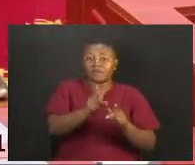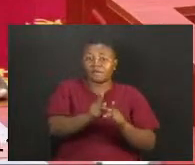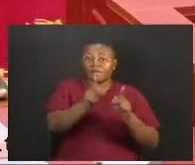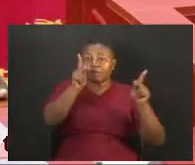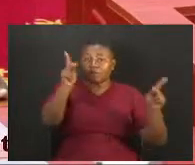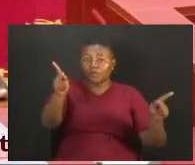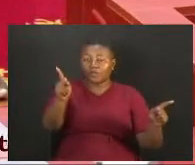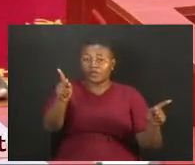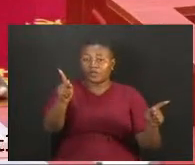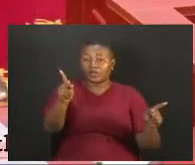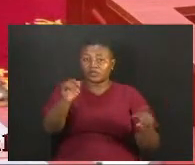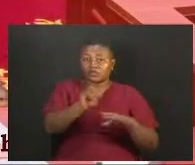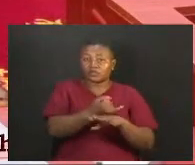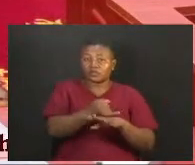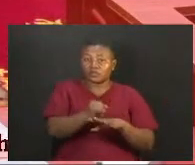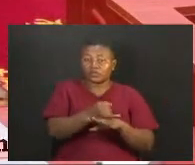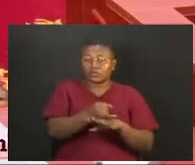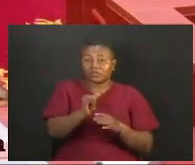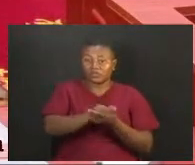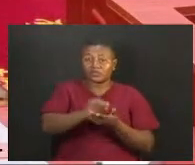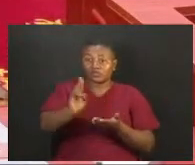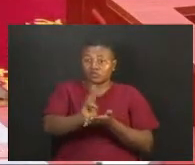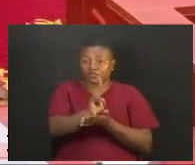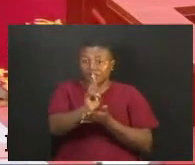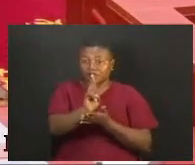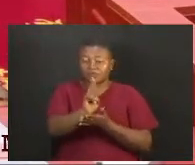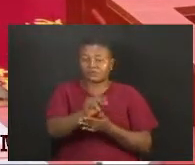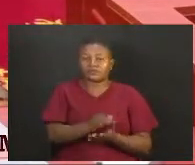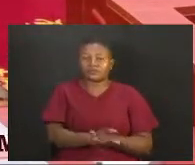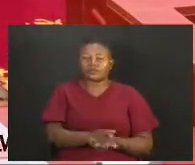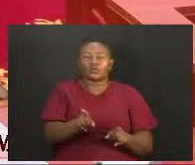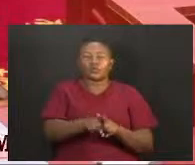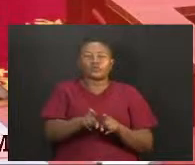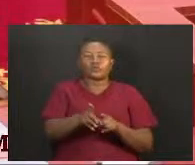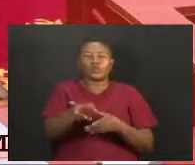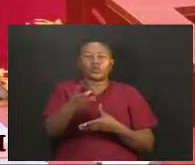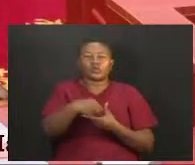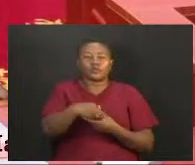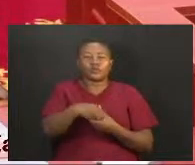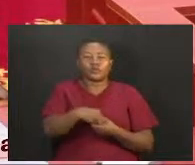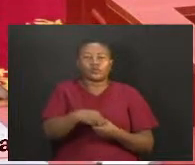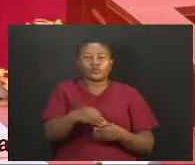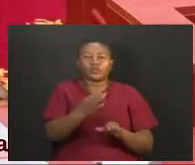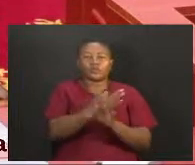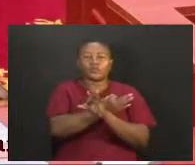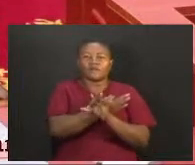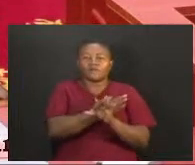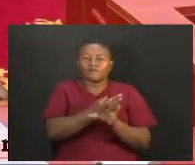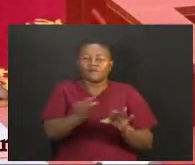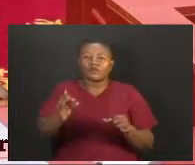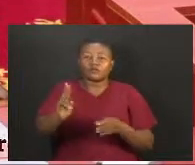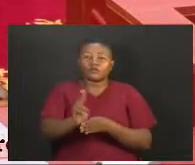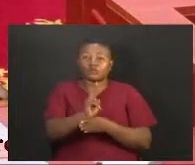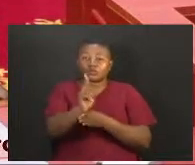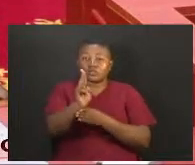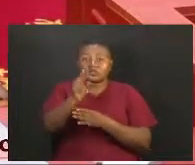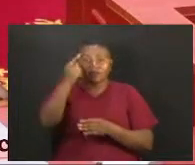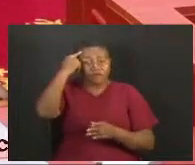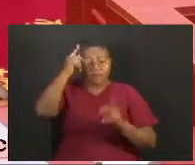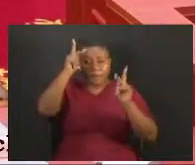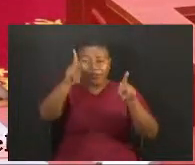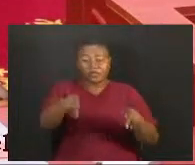Fee Stress Initiative. The Speaker, it also includes the free tertiary education for persons with